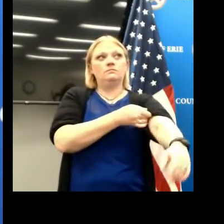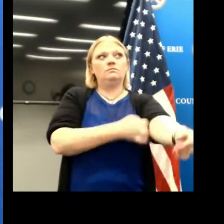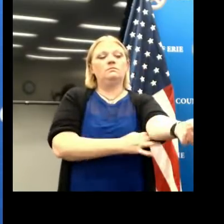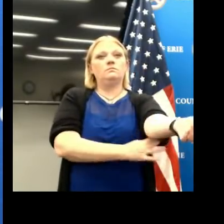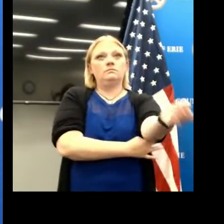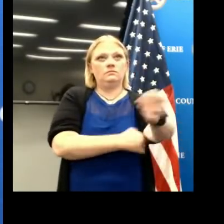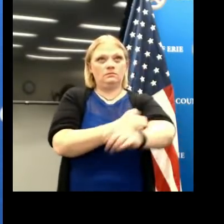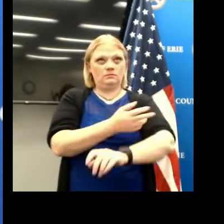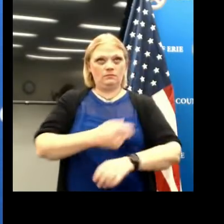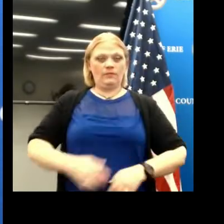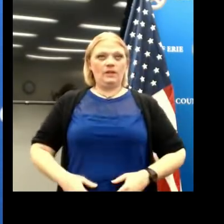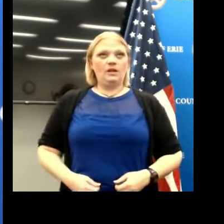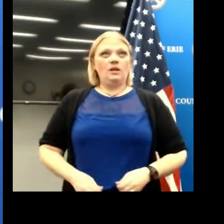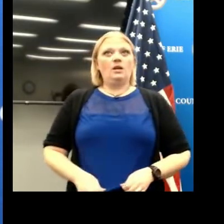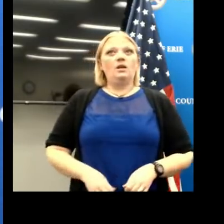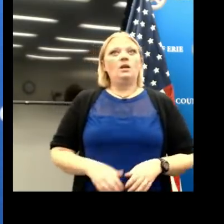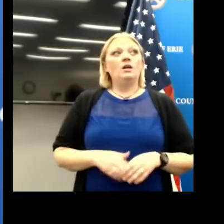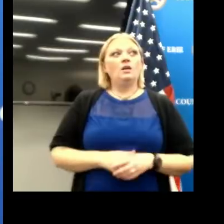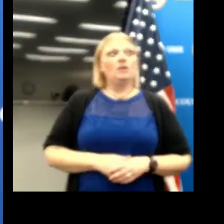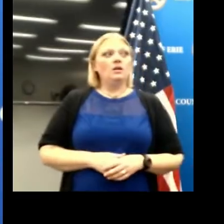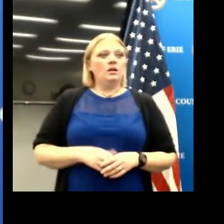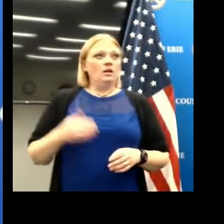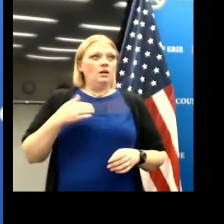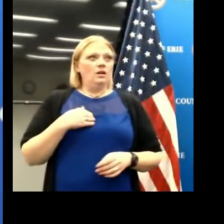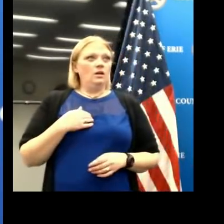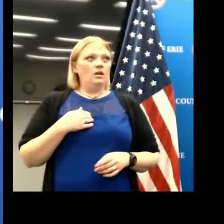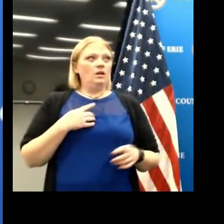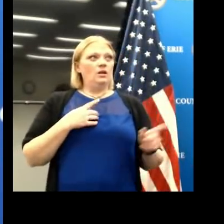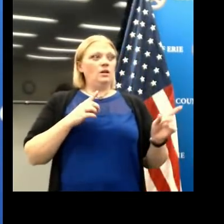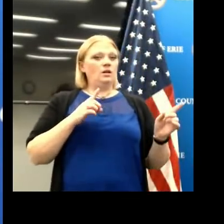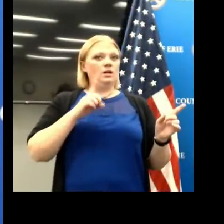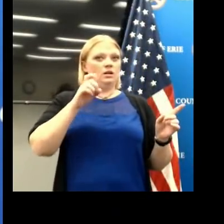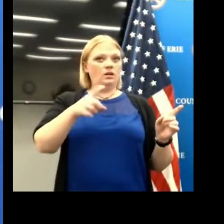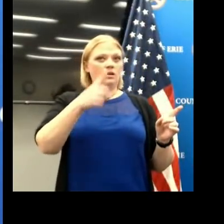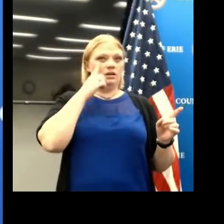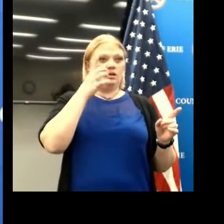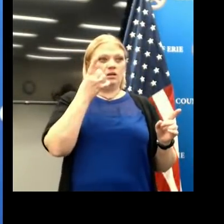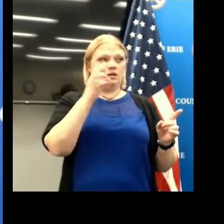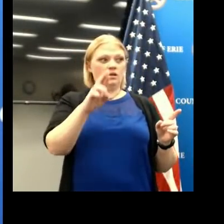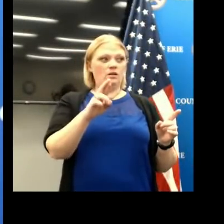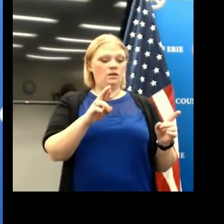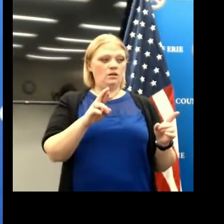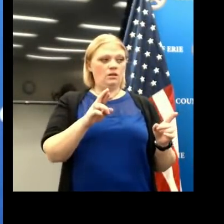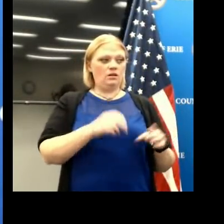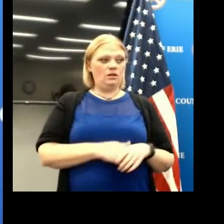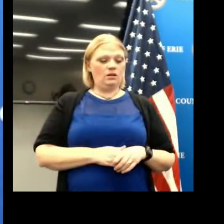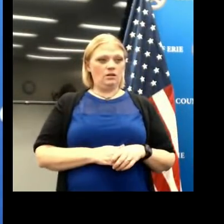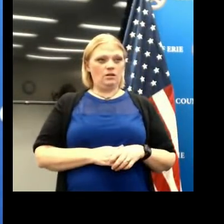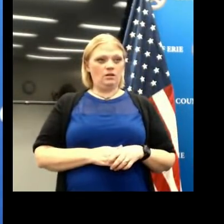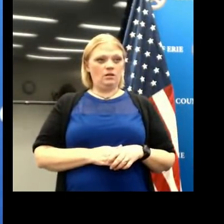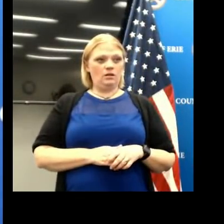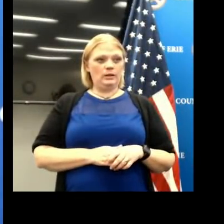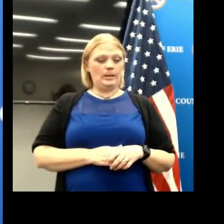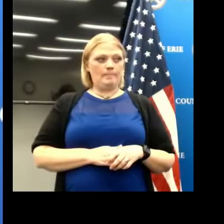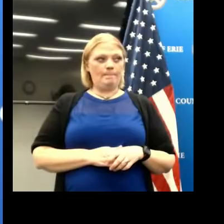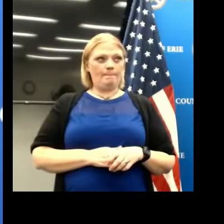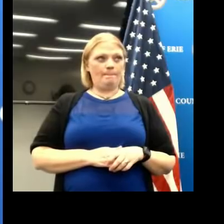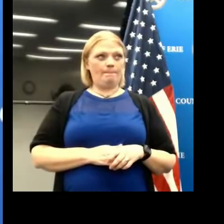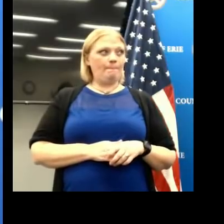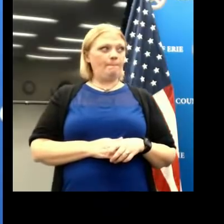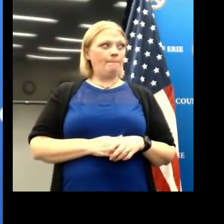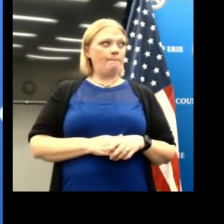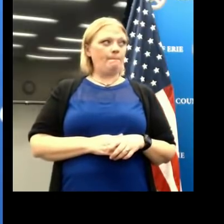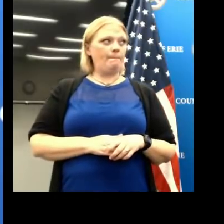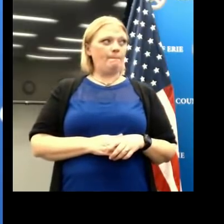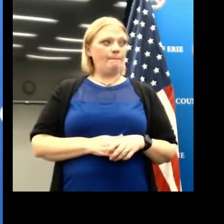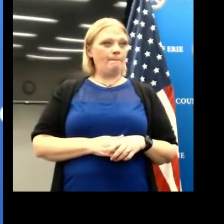Hey, executive. I had a question for the doctor, and obviously, Mark, you can chime in on it too. But I took note of what you